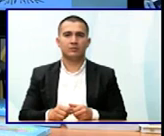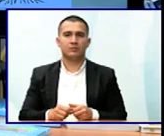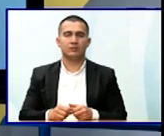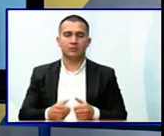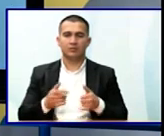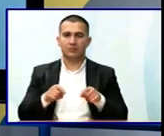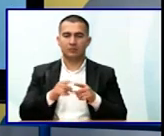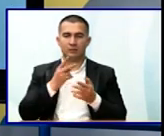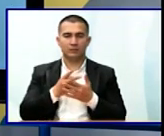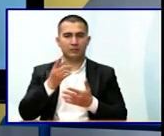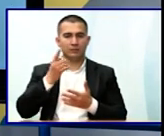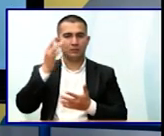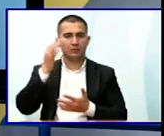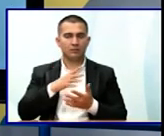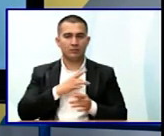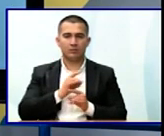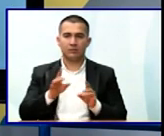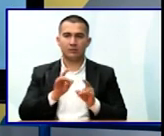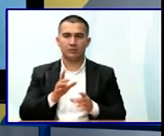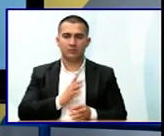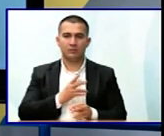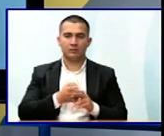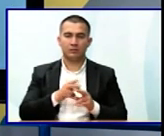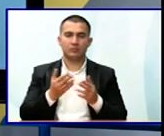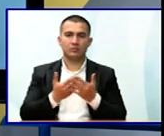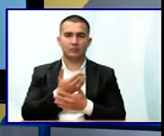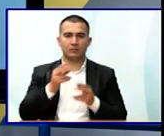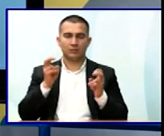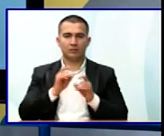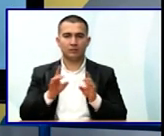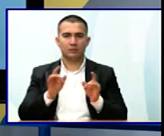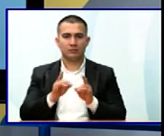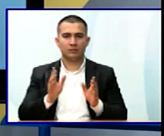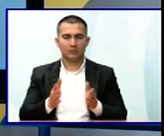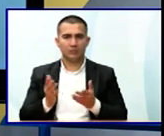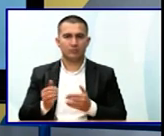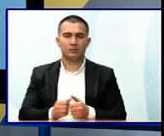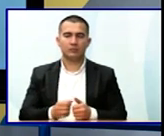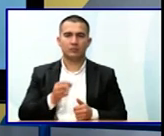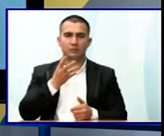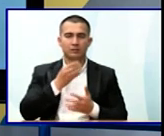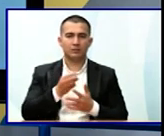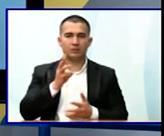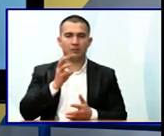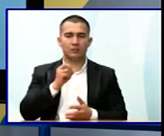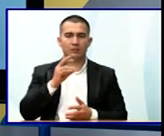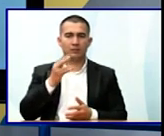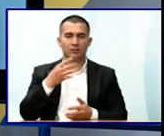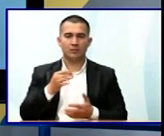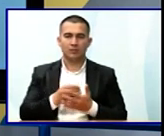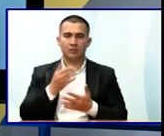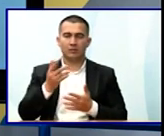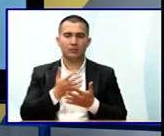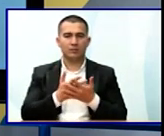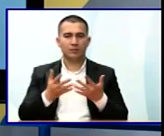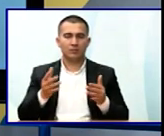Ana endi yuqorida aytib o'tganimizdek, yangi mavzuni boshlaymiz. Ya'ni madaniy o'simliklarning